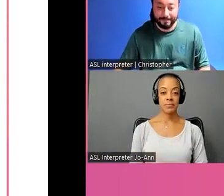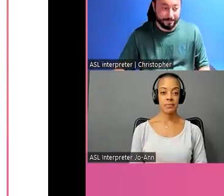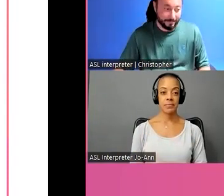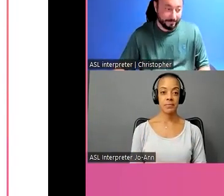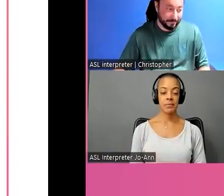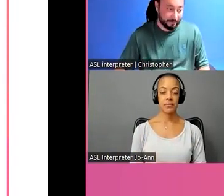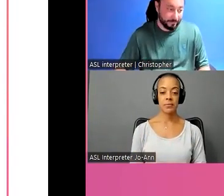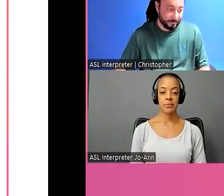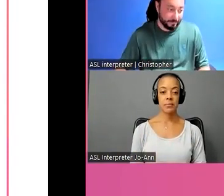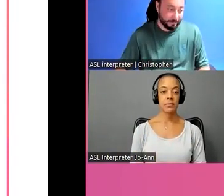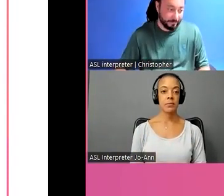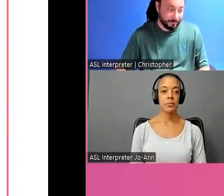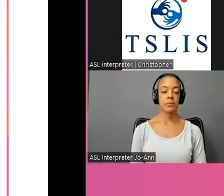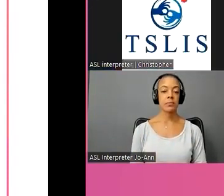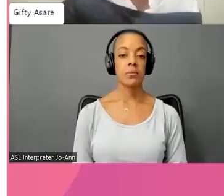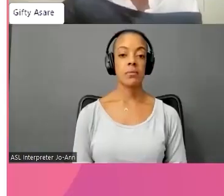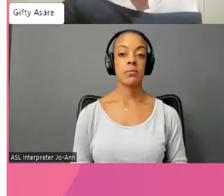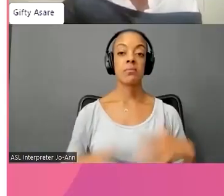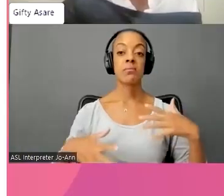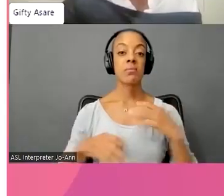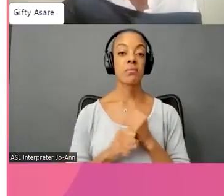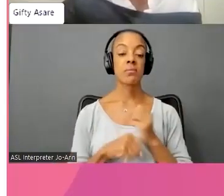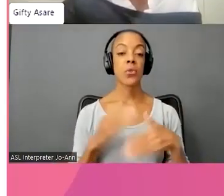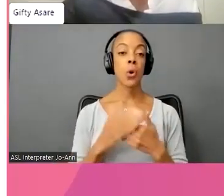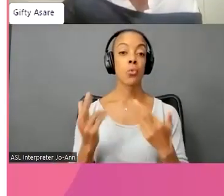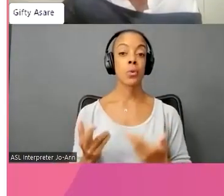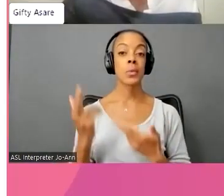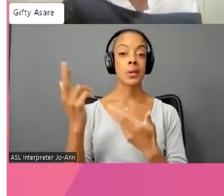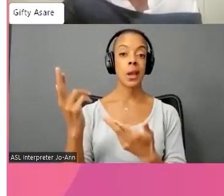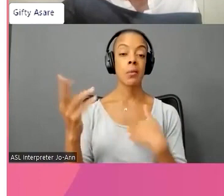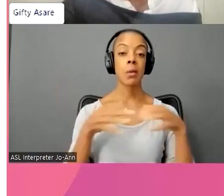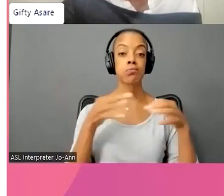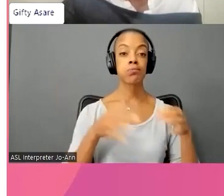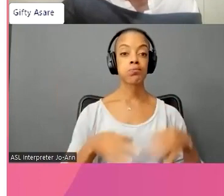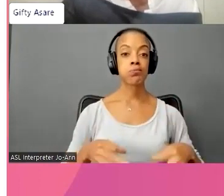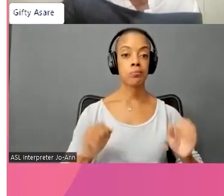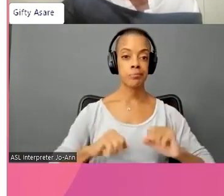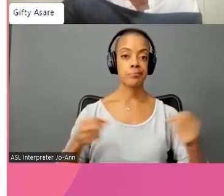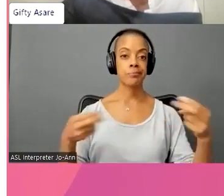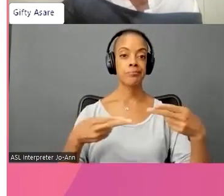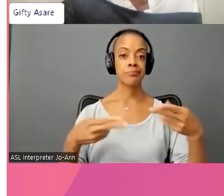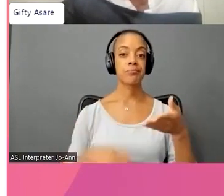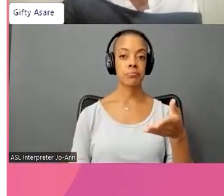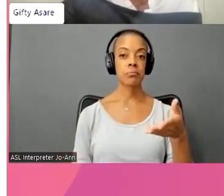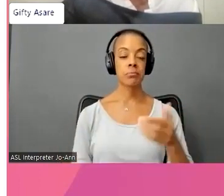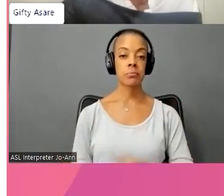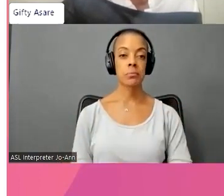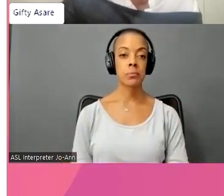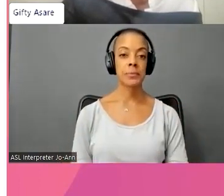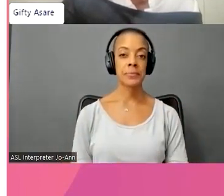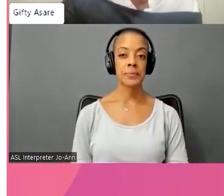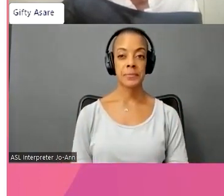And so we can kind of summarize all of the recommendations that I've talked about here on the slide. I